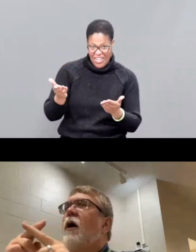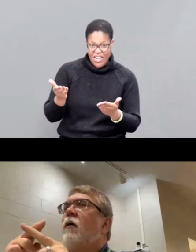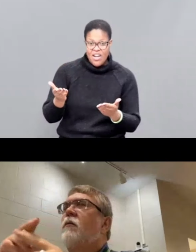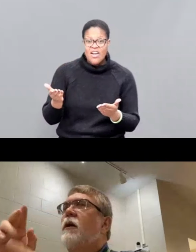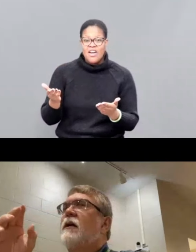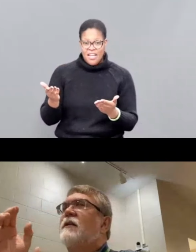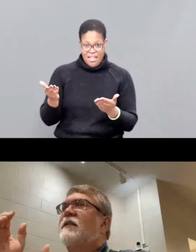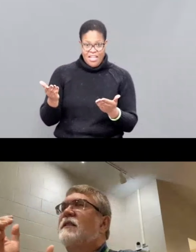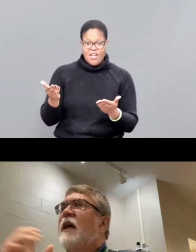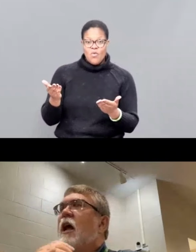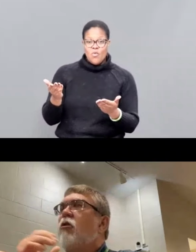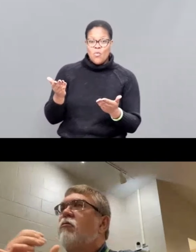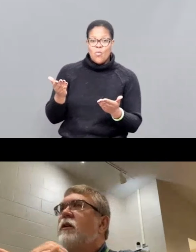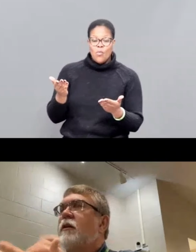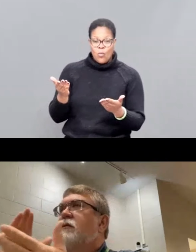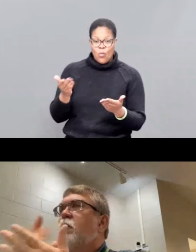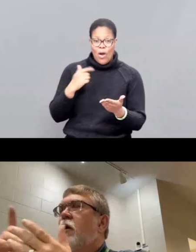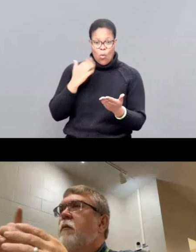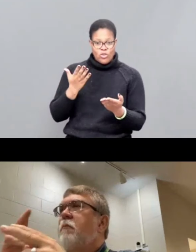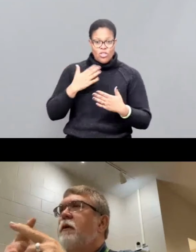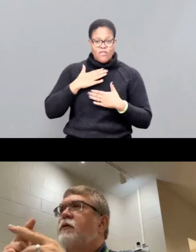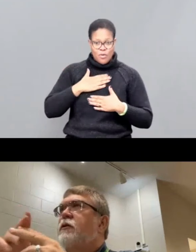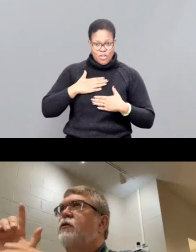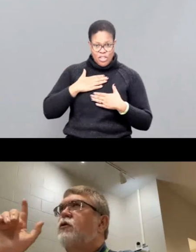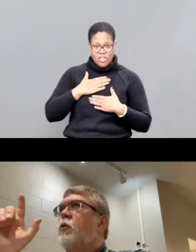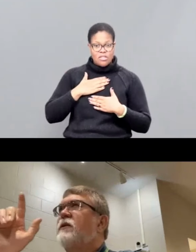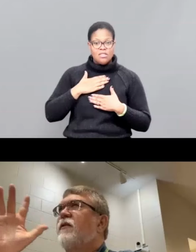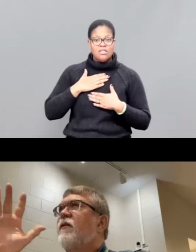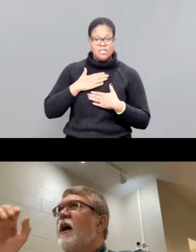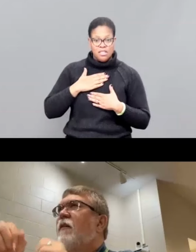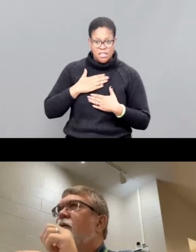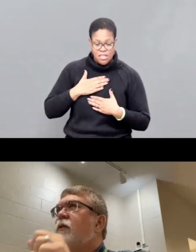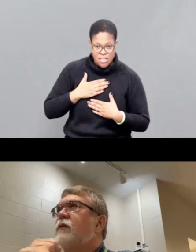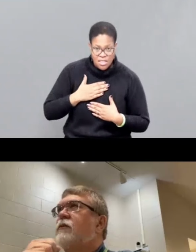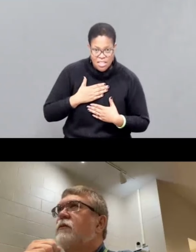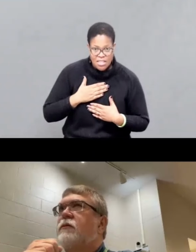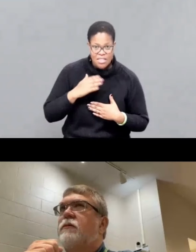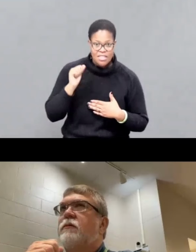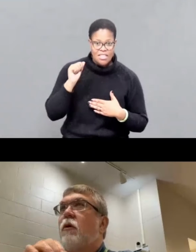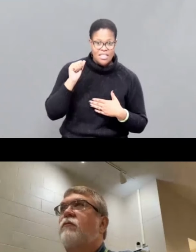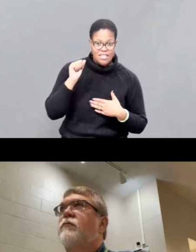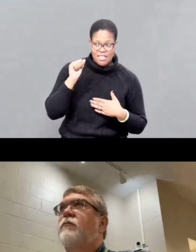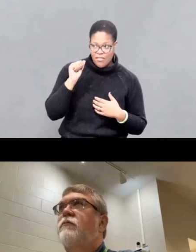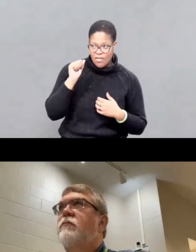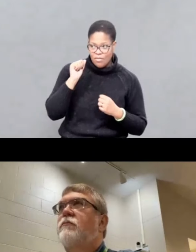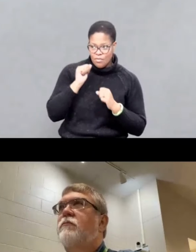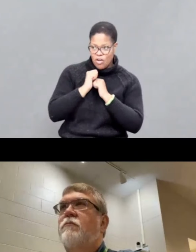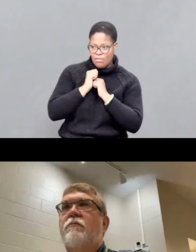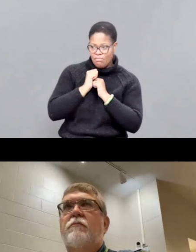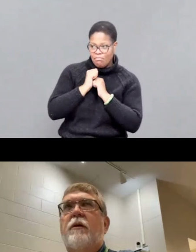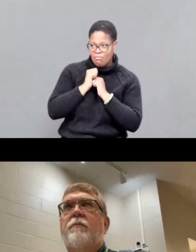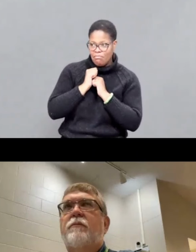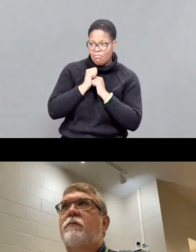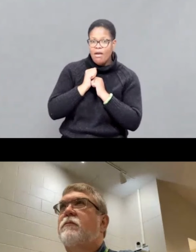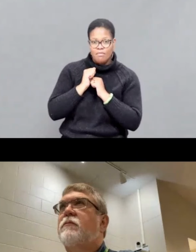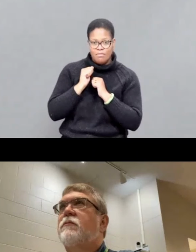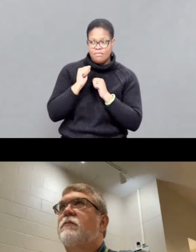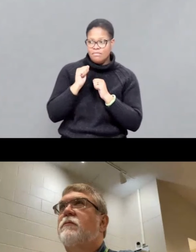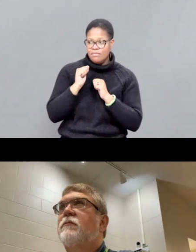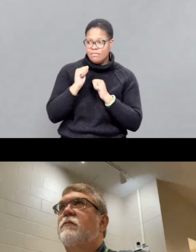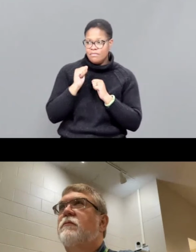I just really want to give appreciations to the board members and those in the staff and the teachers who are doing the jobs that we want them to